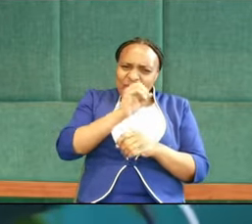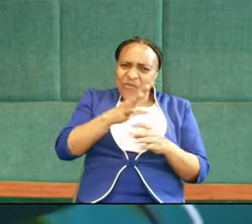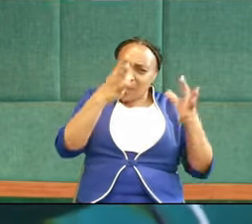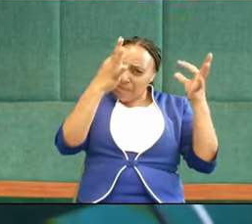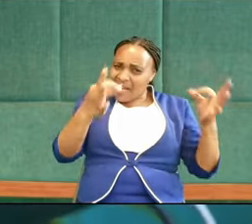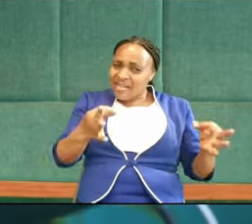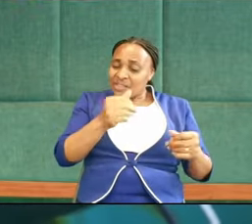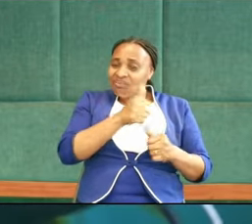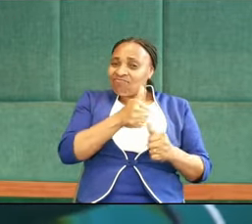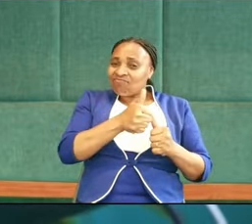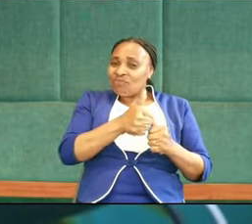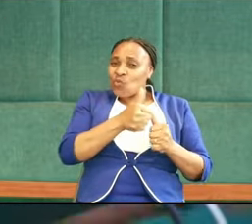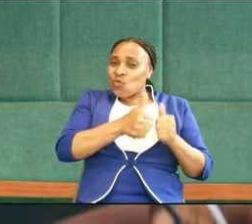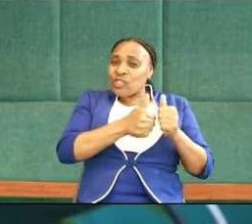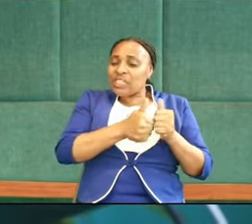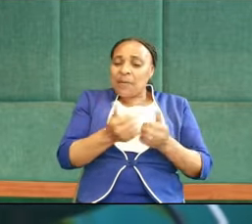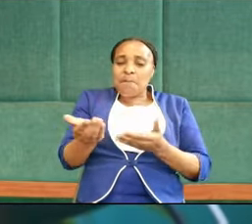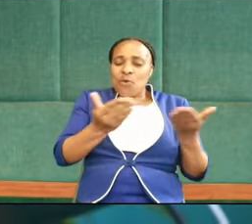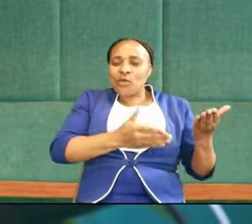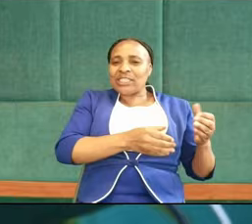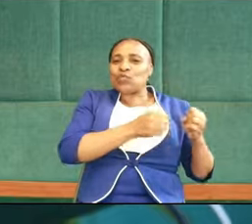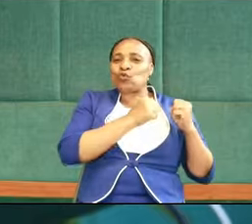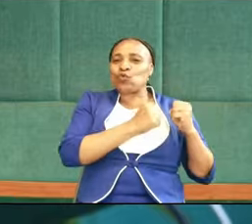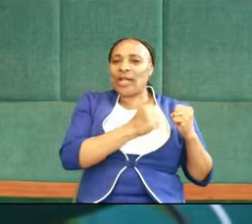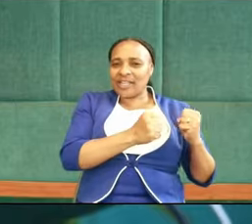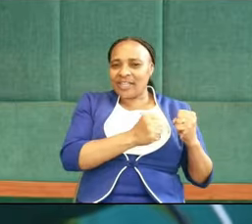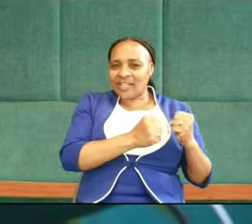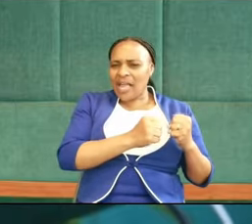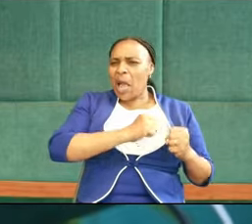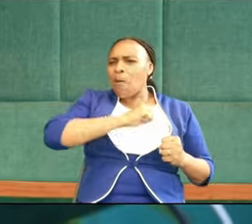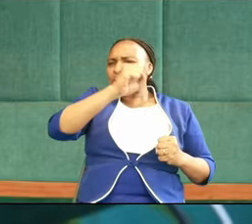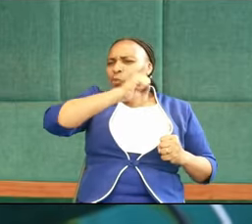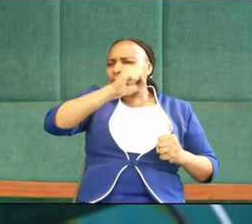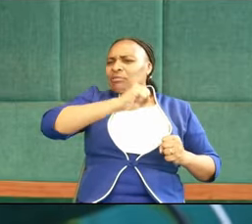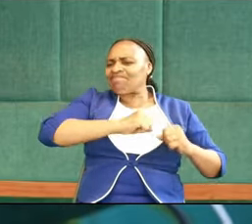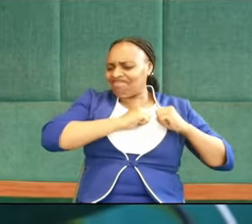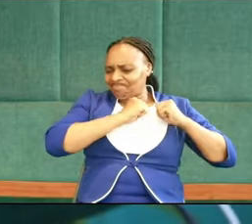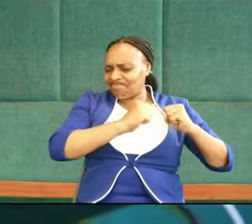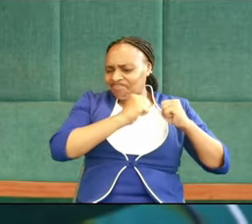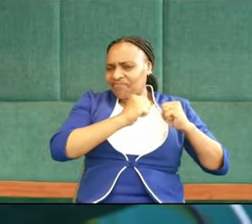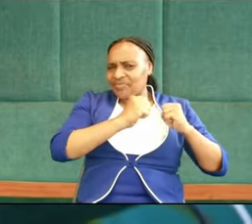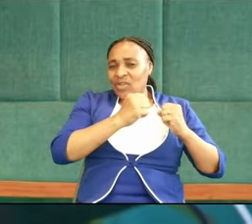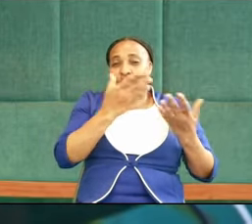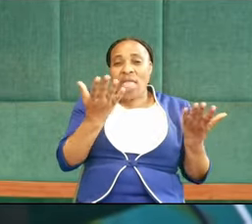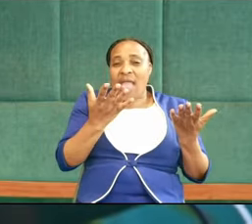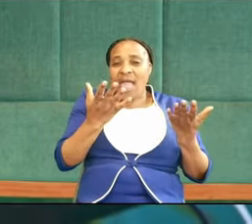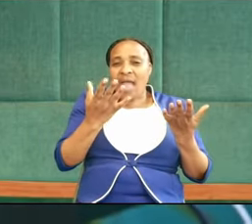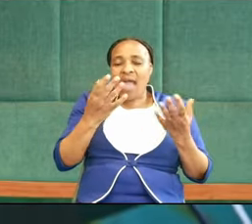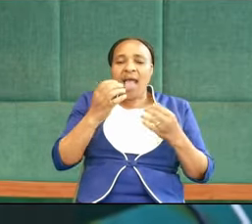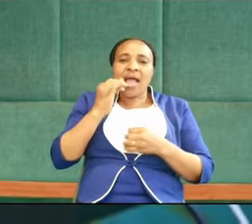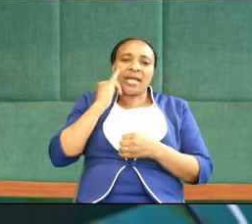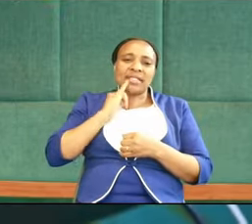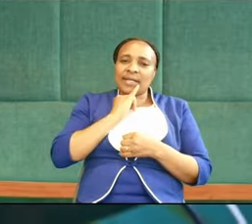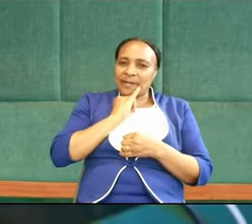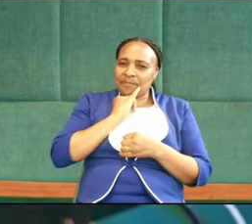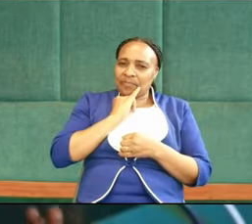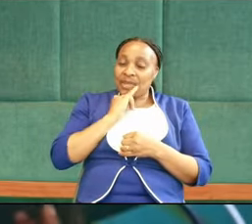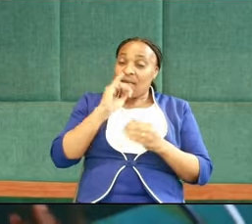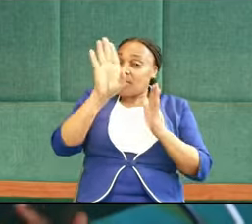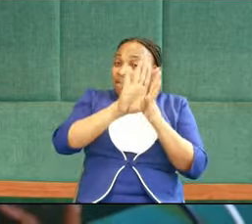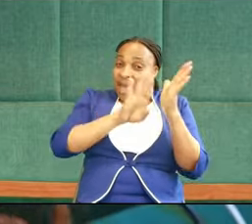was that it brought stability, political stability, to Israel. In the